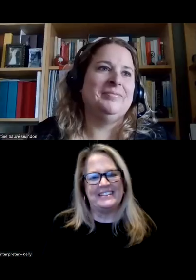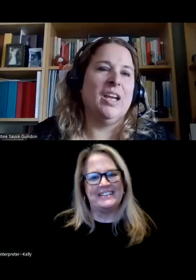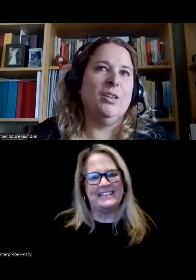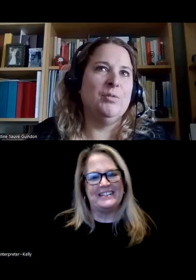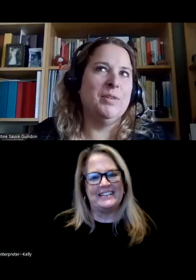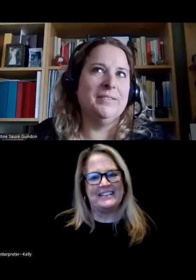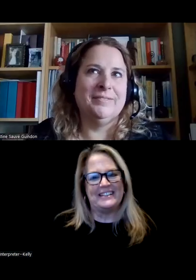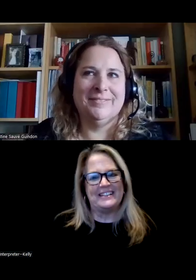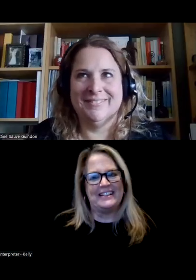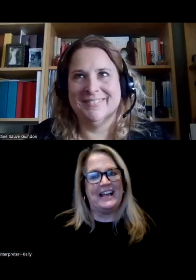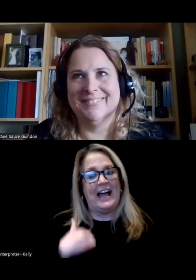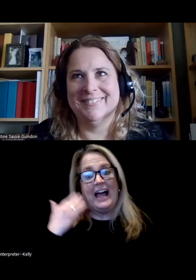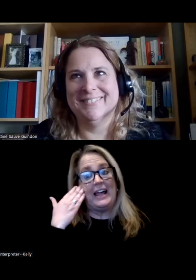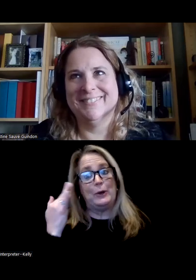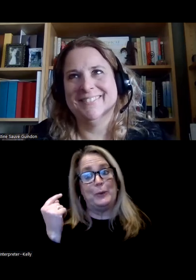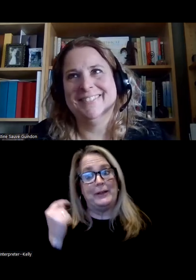I knew it.